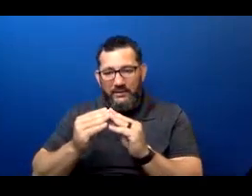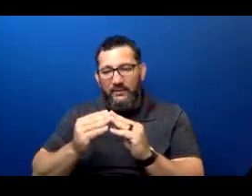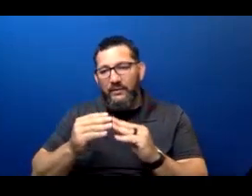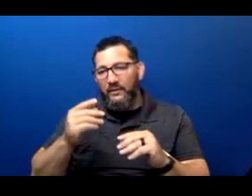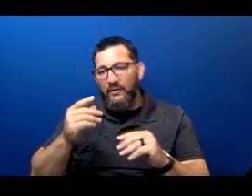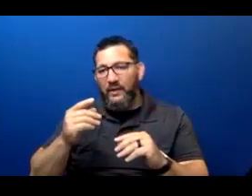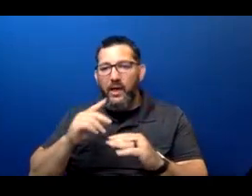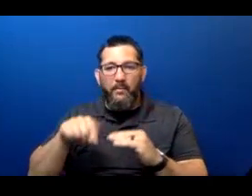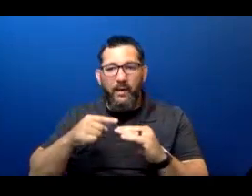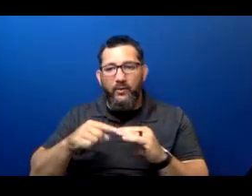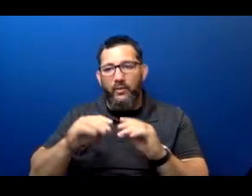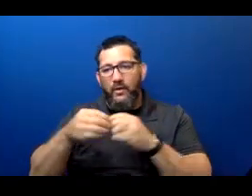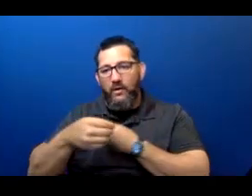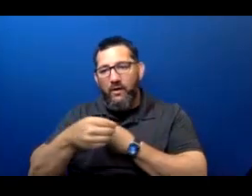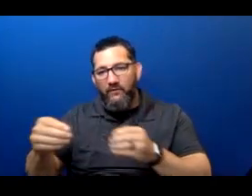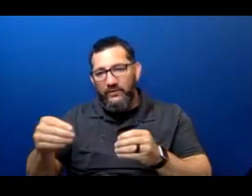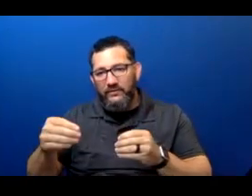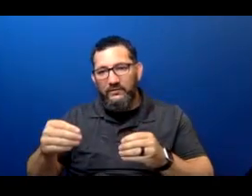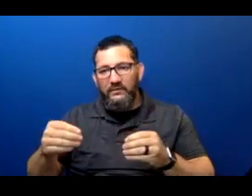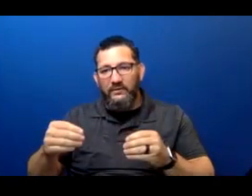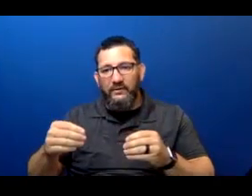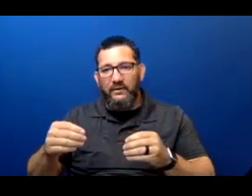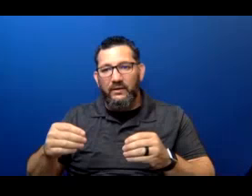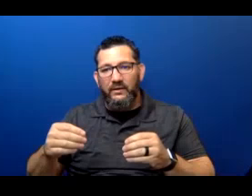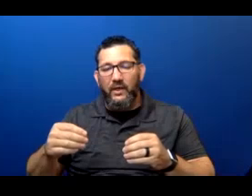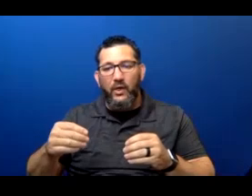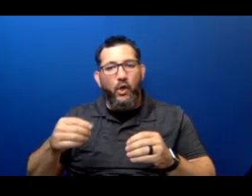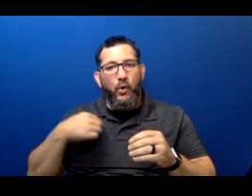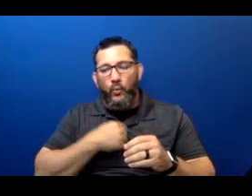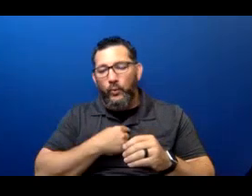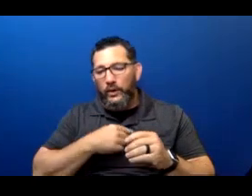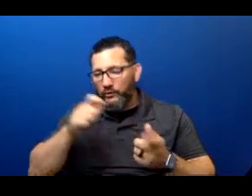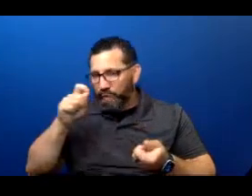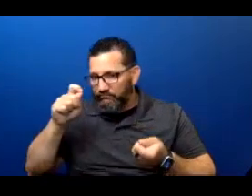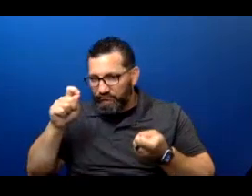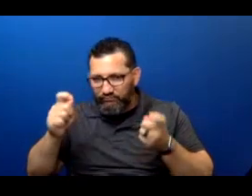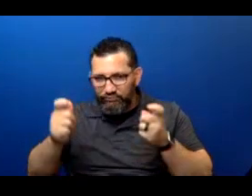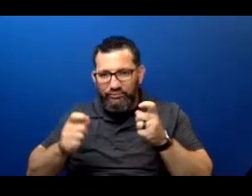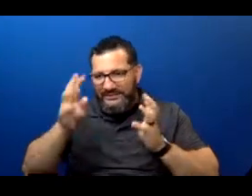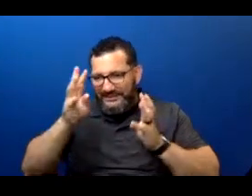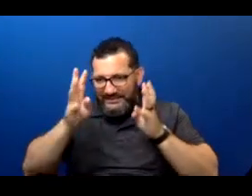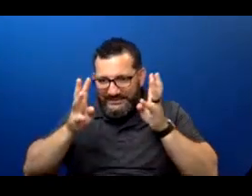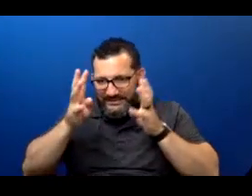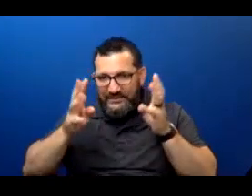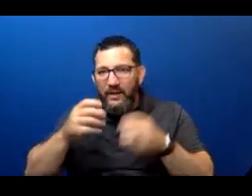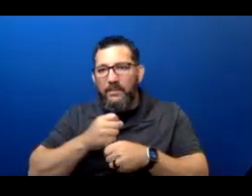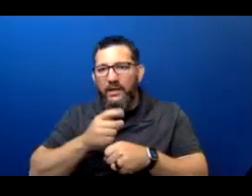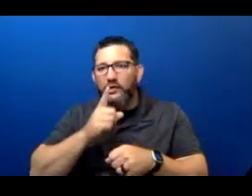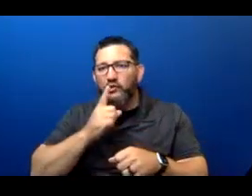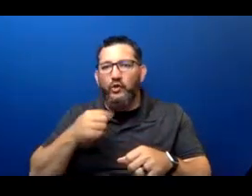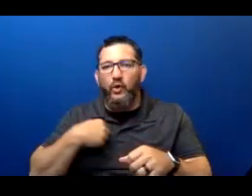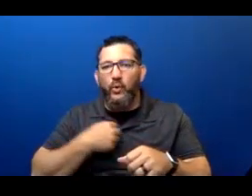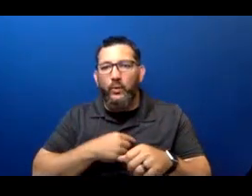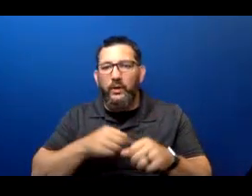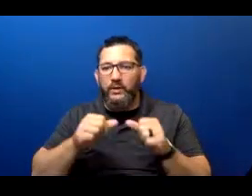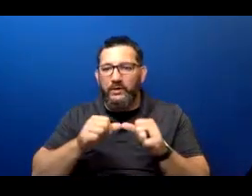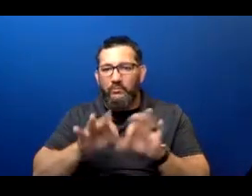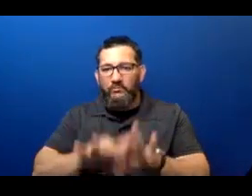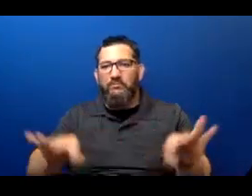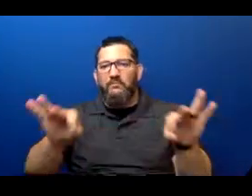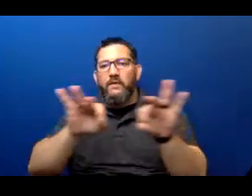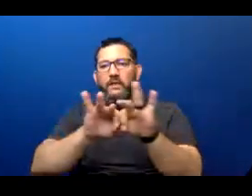the office is really, I don't want to use the word reinventing ourselves, but just making sure that we're relevant in the current environment,